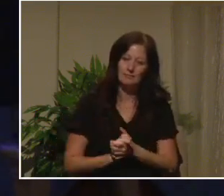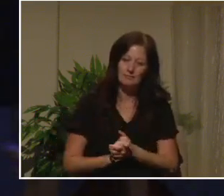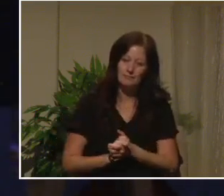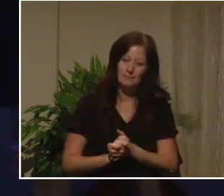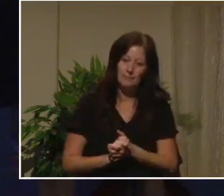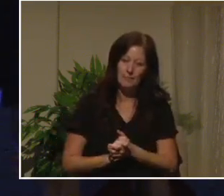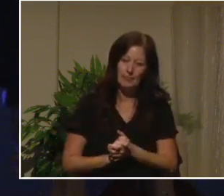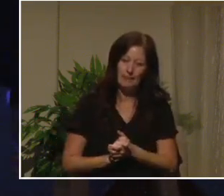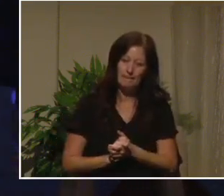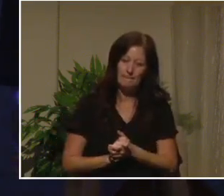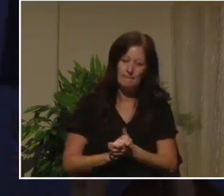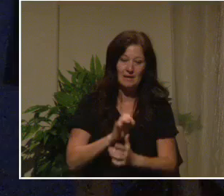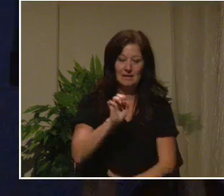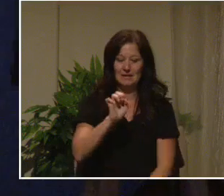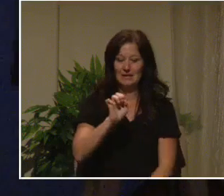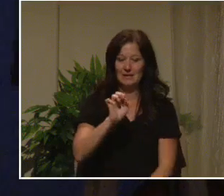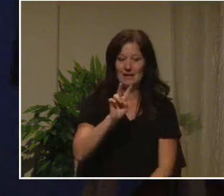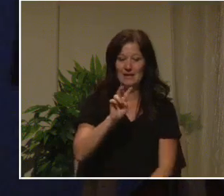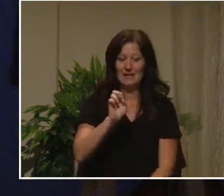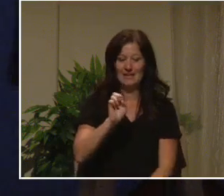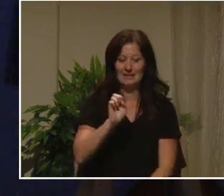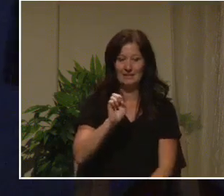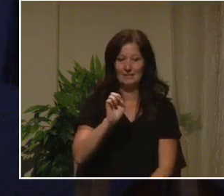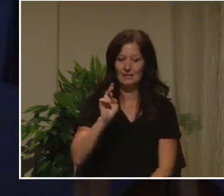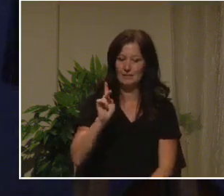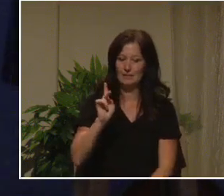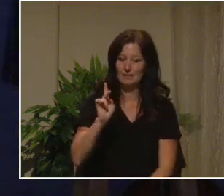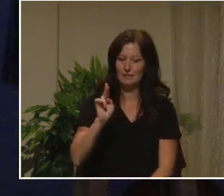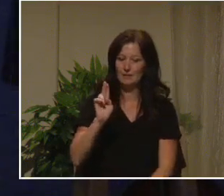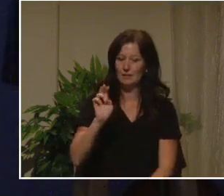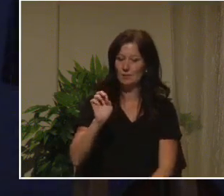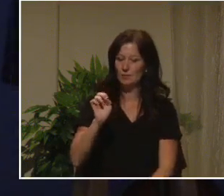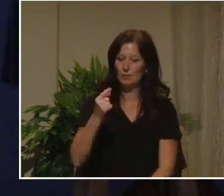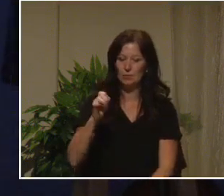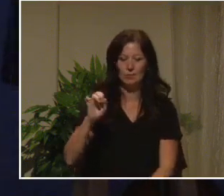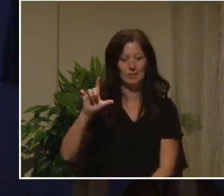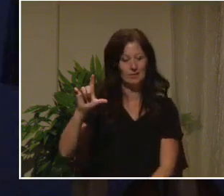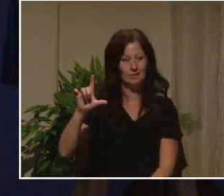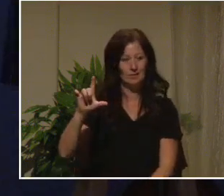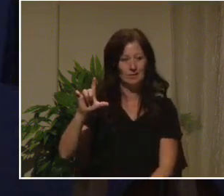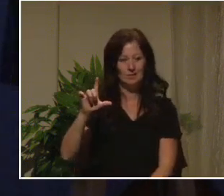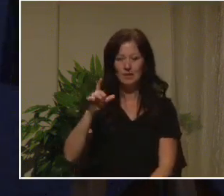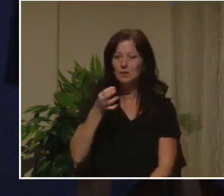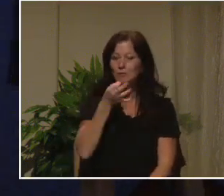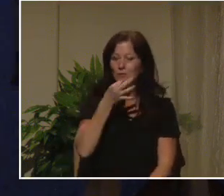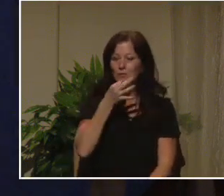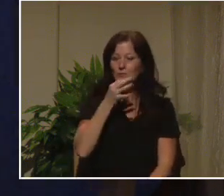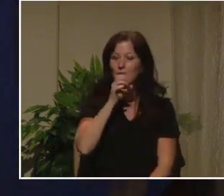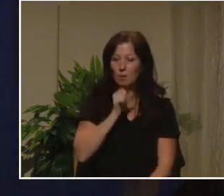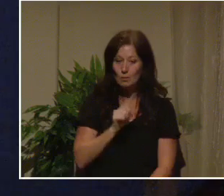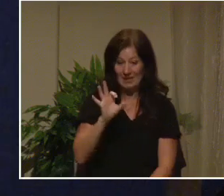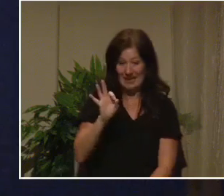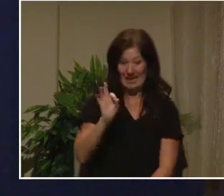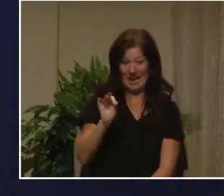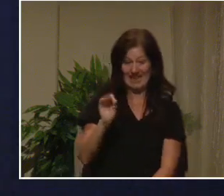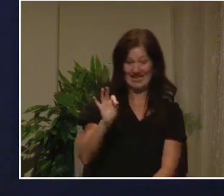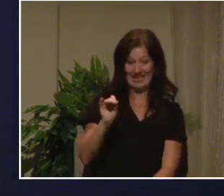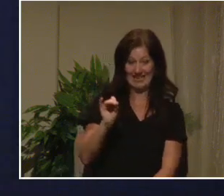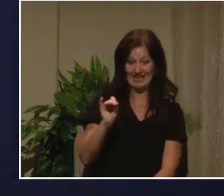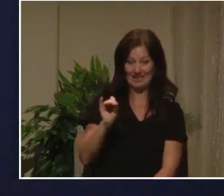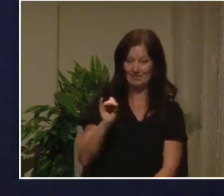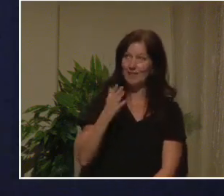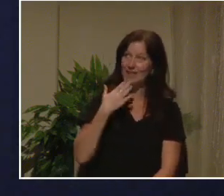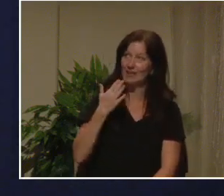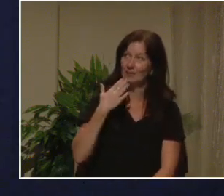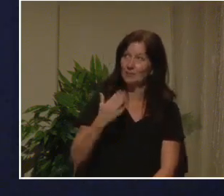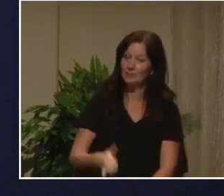Kugel will celebrate 91 years this year. Father, in a moment, we're going to come before